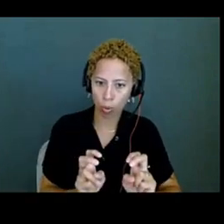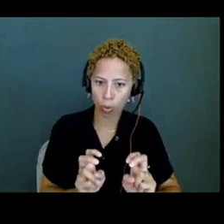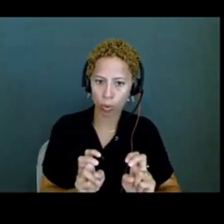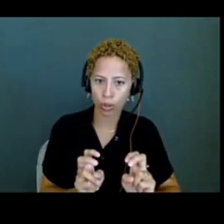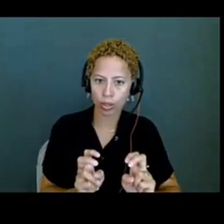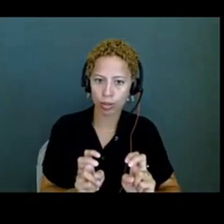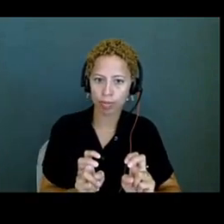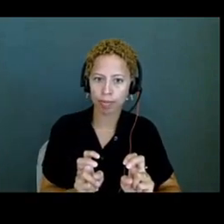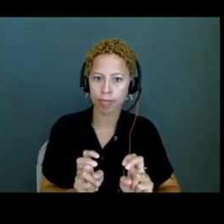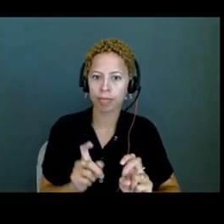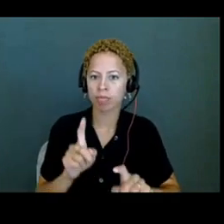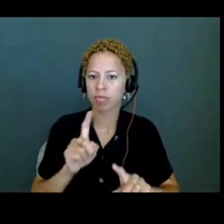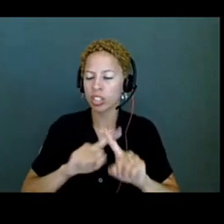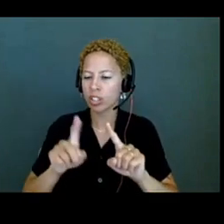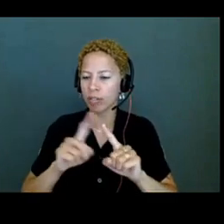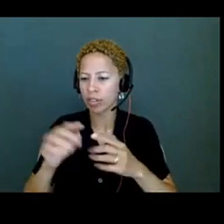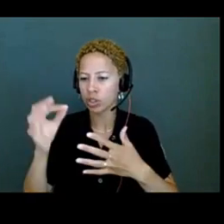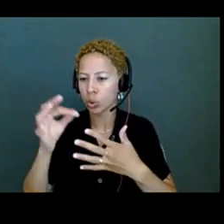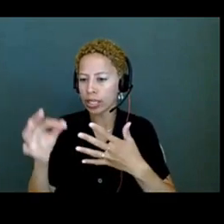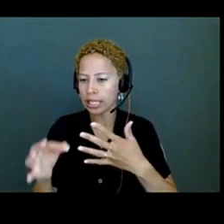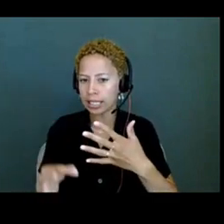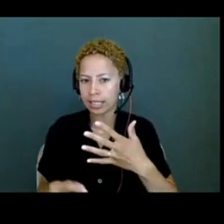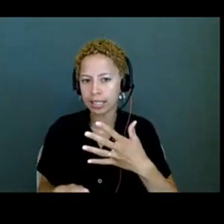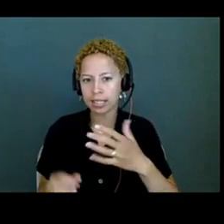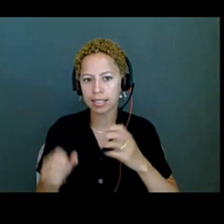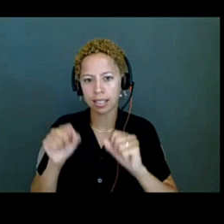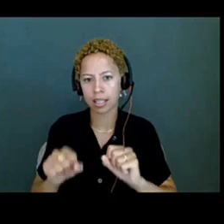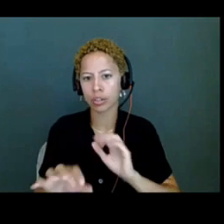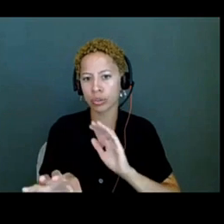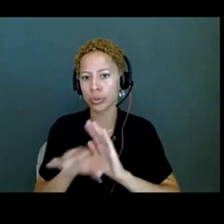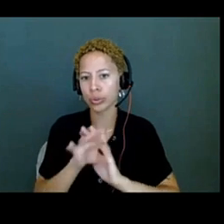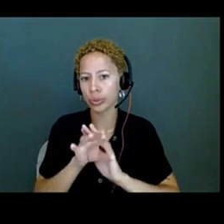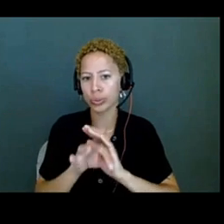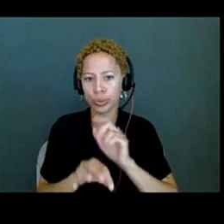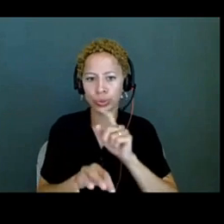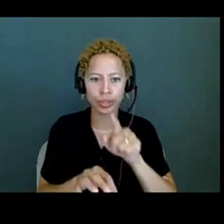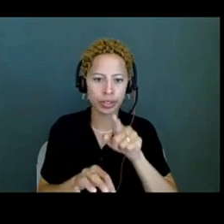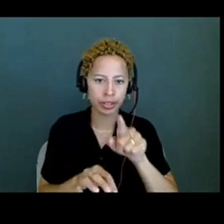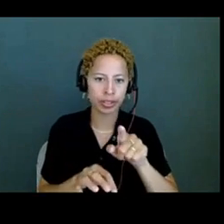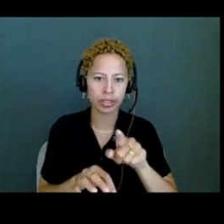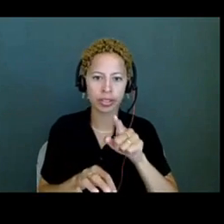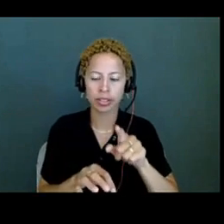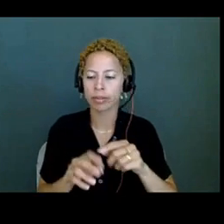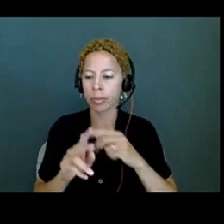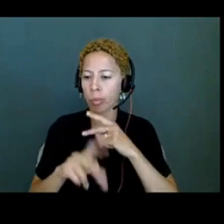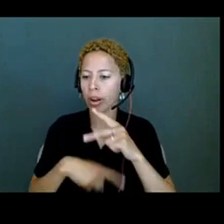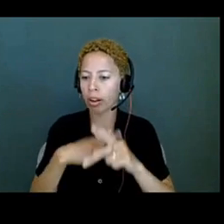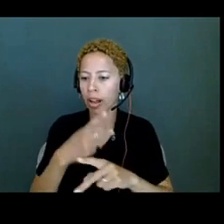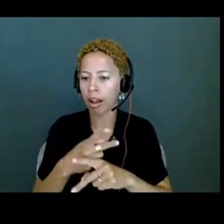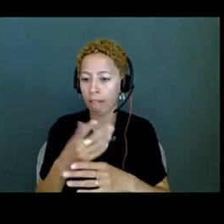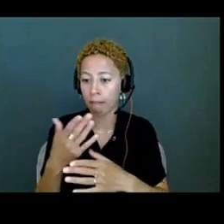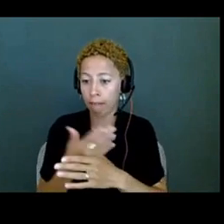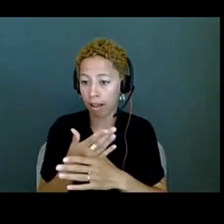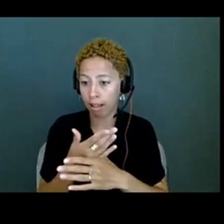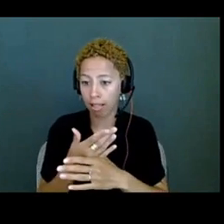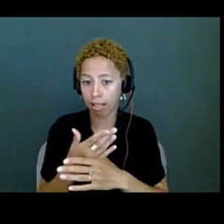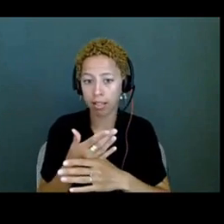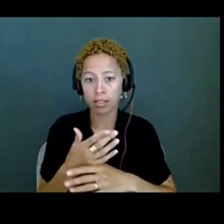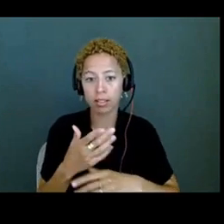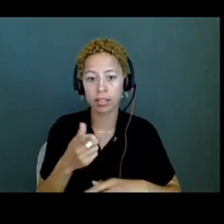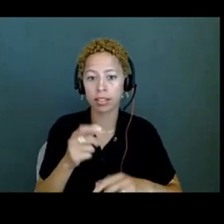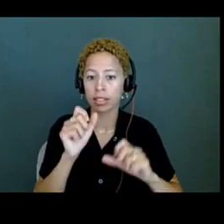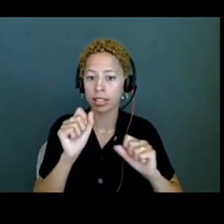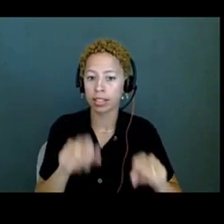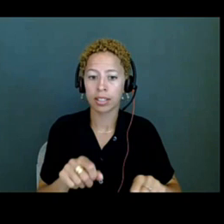and there are a couple of choices you can make here. You can choose what file format. So depending on what you're doing, I can